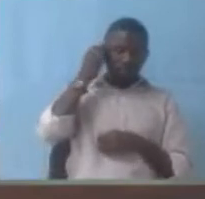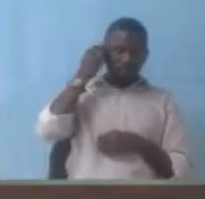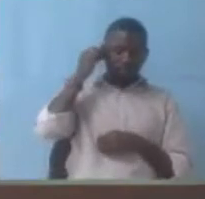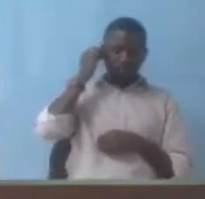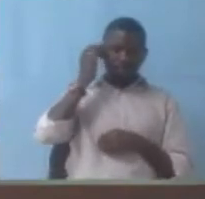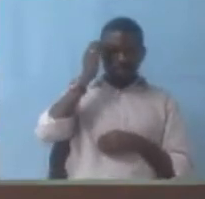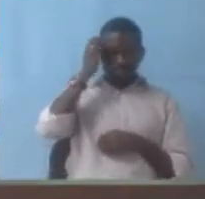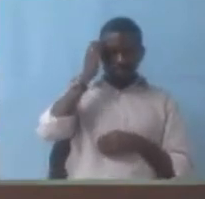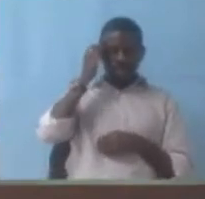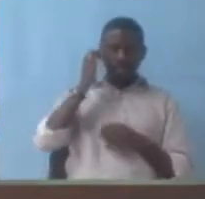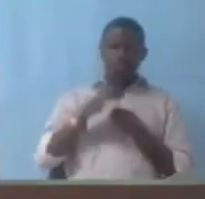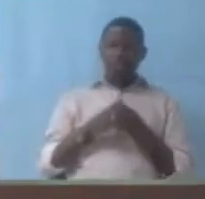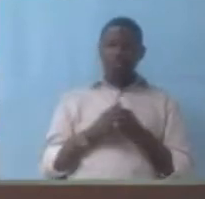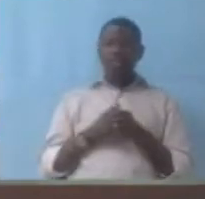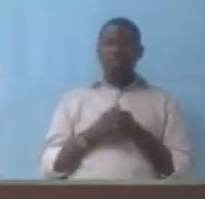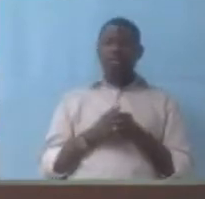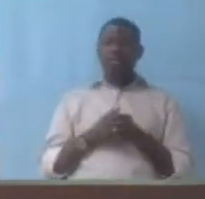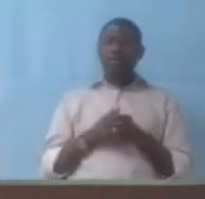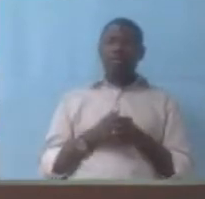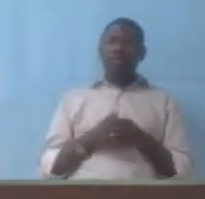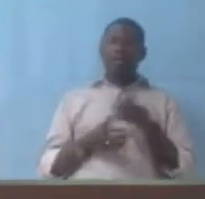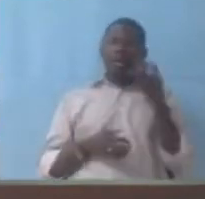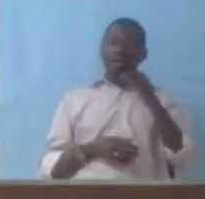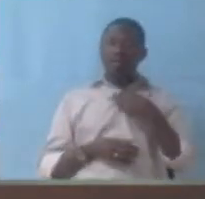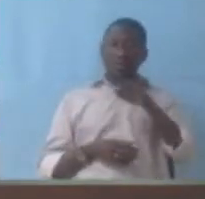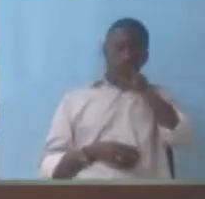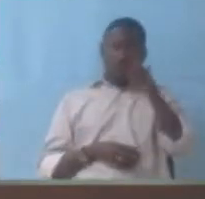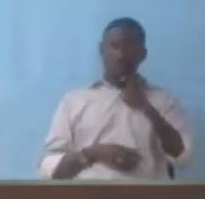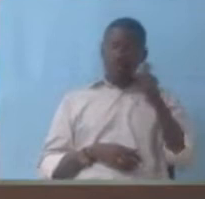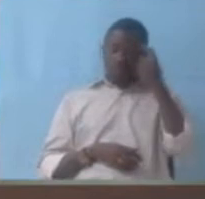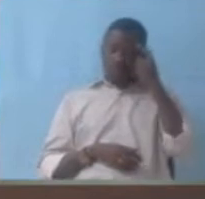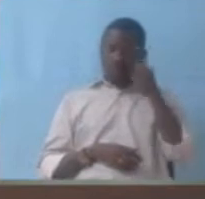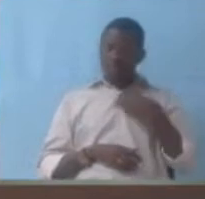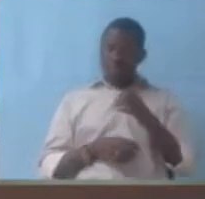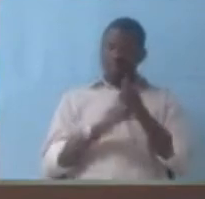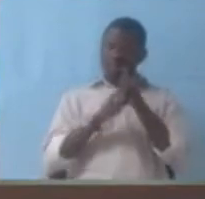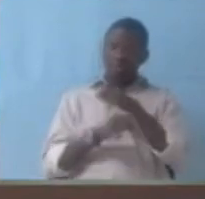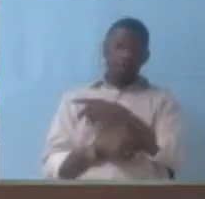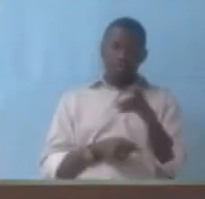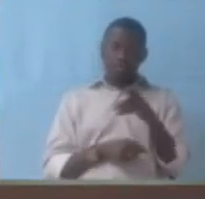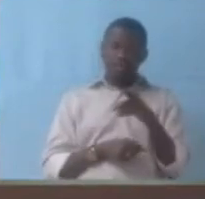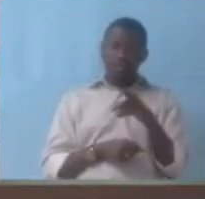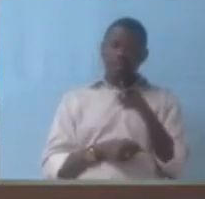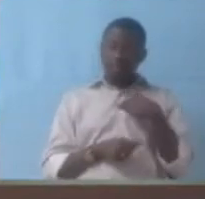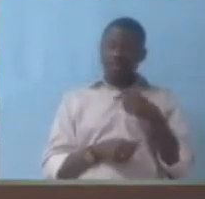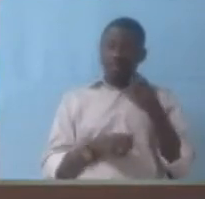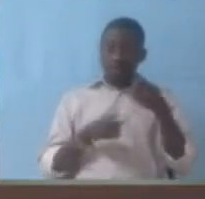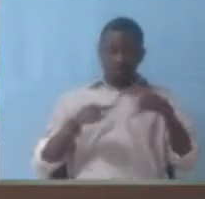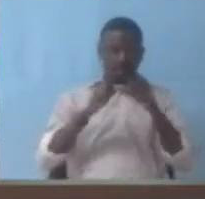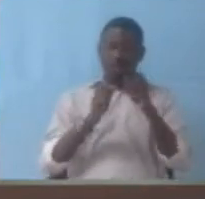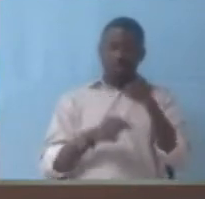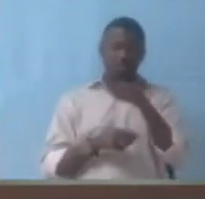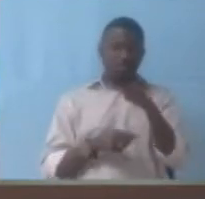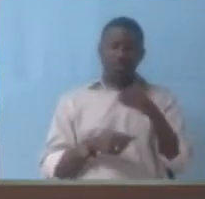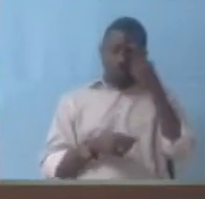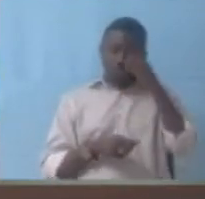The premise of your question, if the question is whether I helped them, that premise, of course, is wrong, and I don't agree with